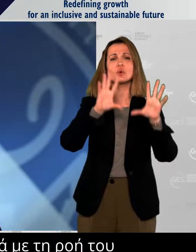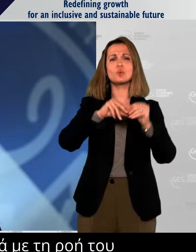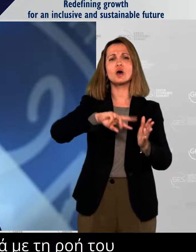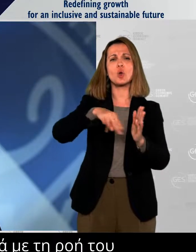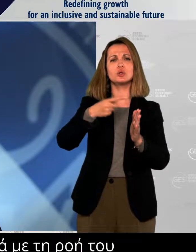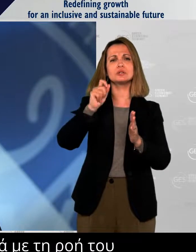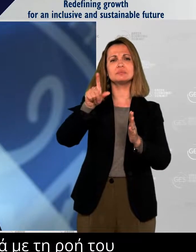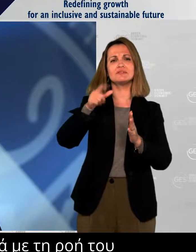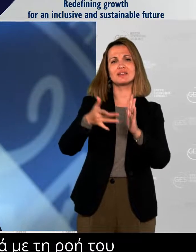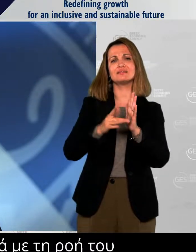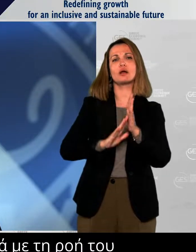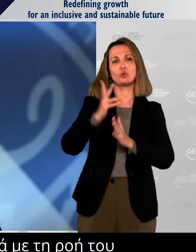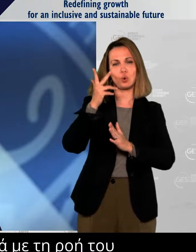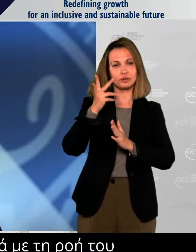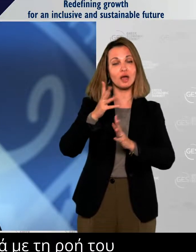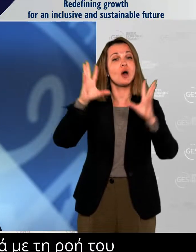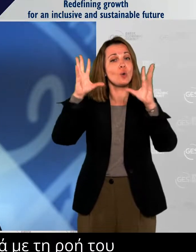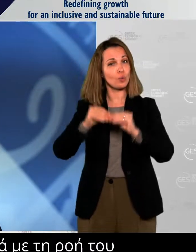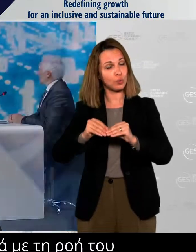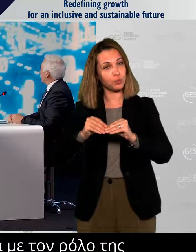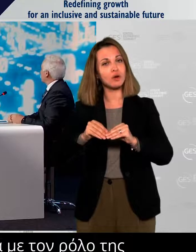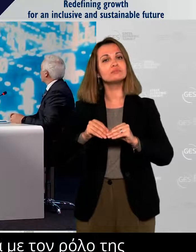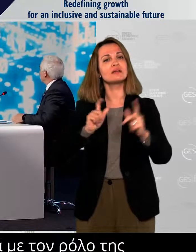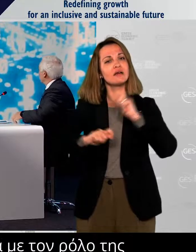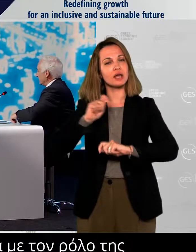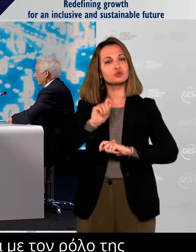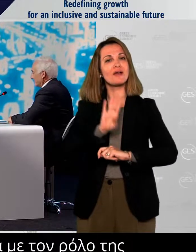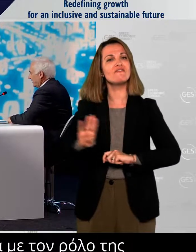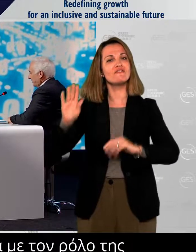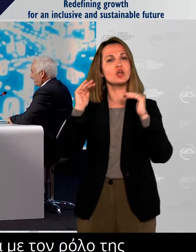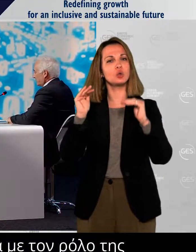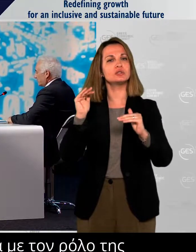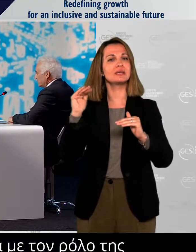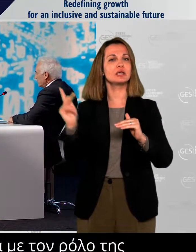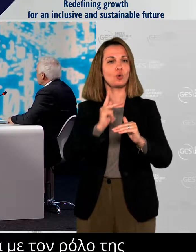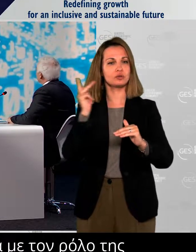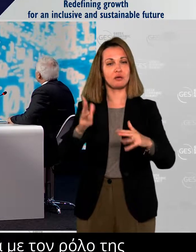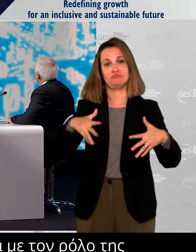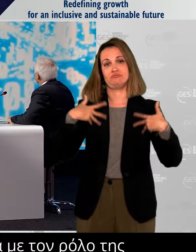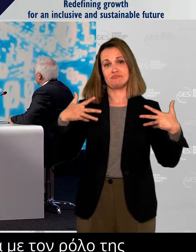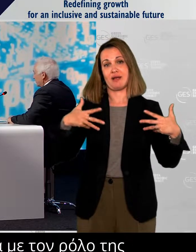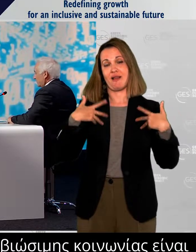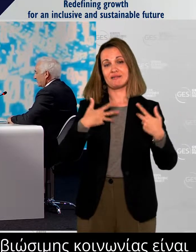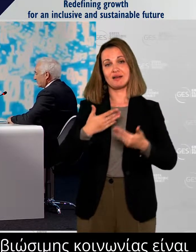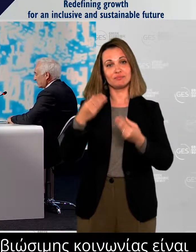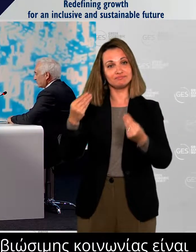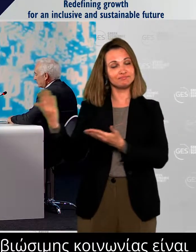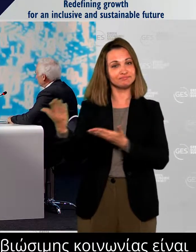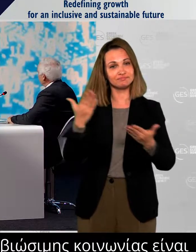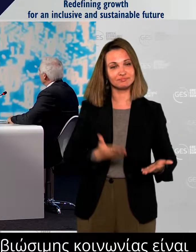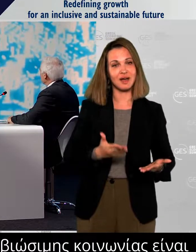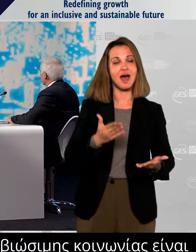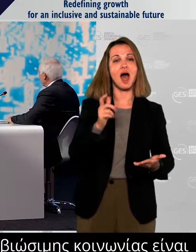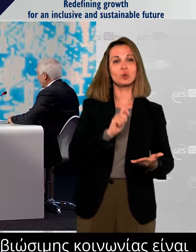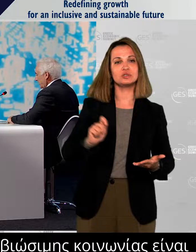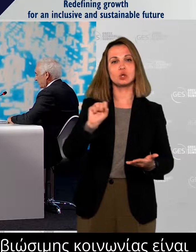sustainable society. It is a pleasure to welcome Mr. Agostino Santoni, Vice President Cisco, South Europe.